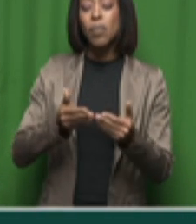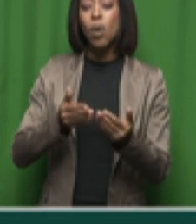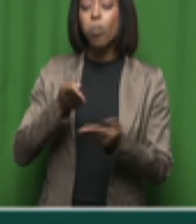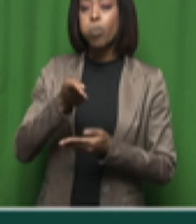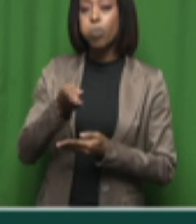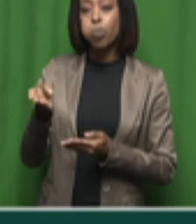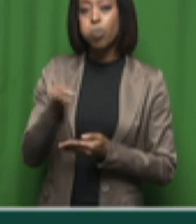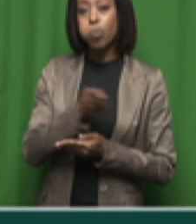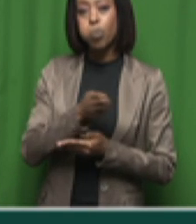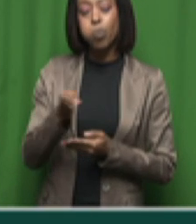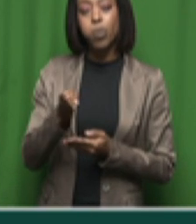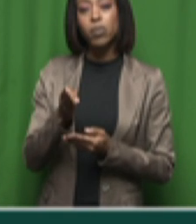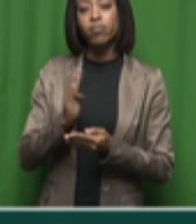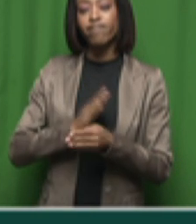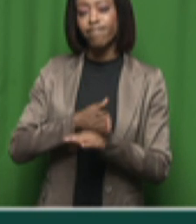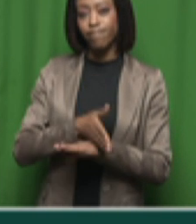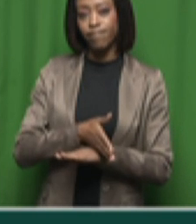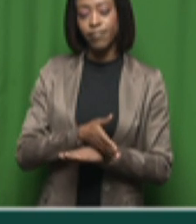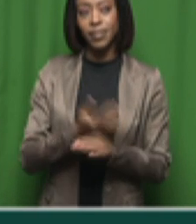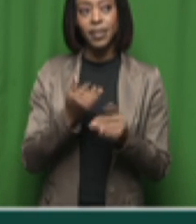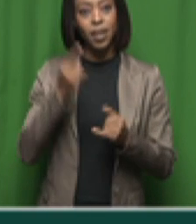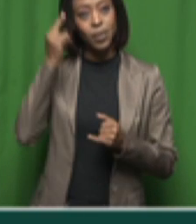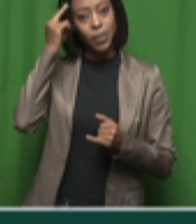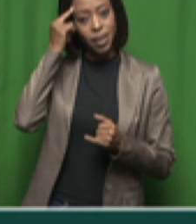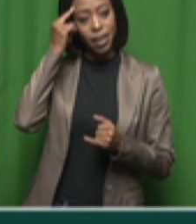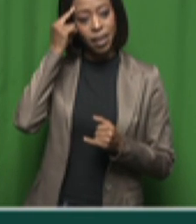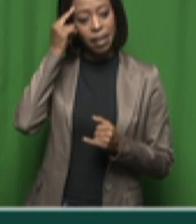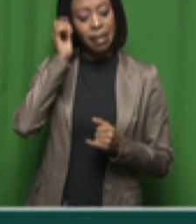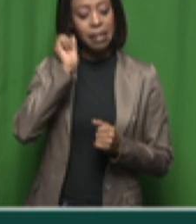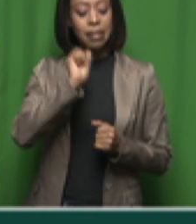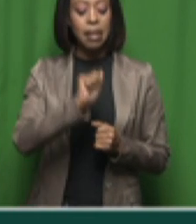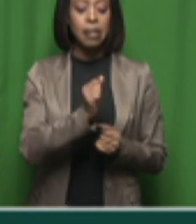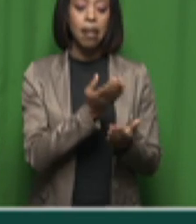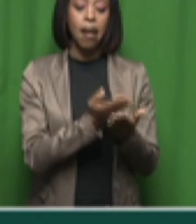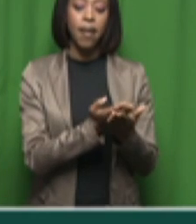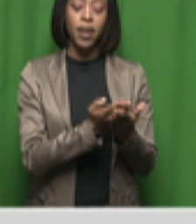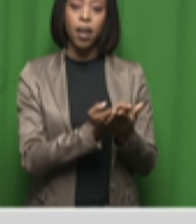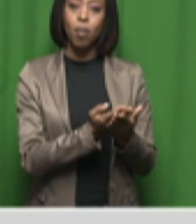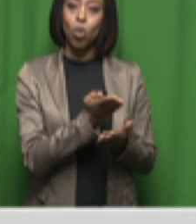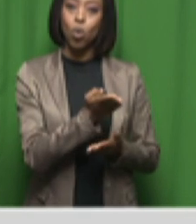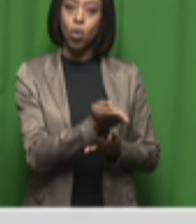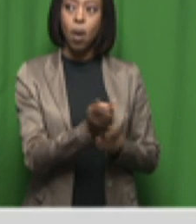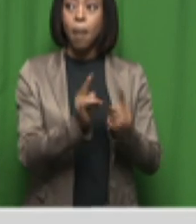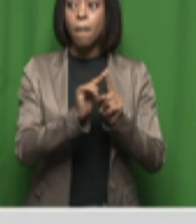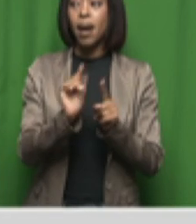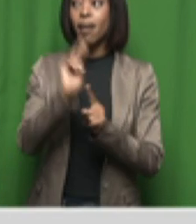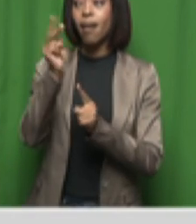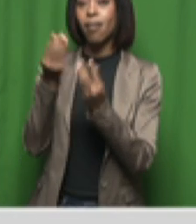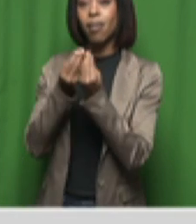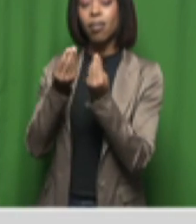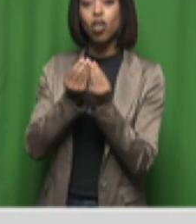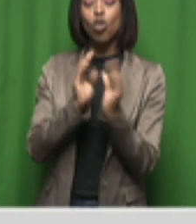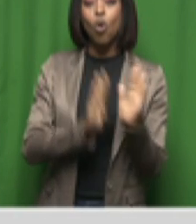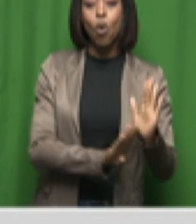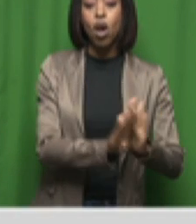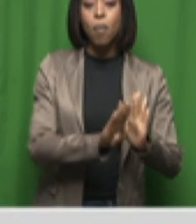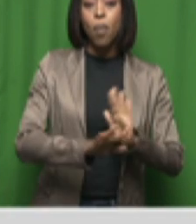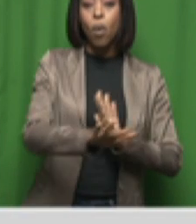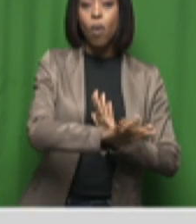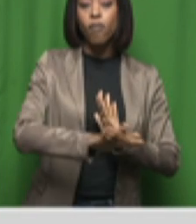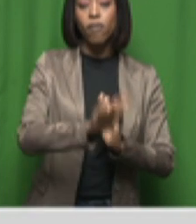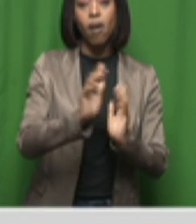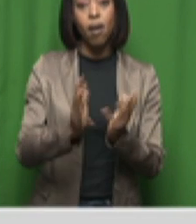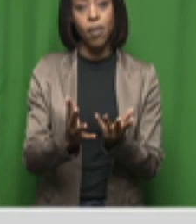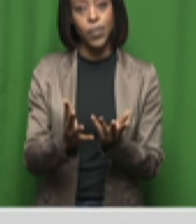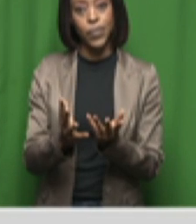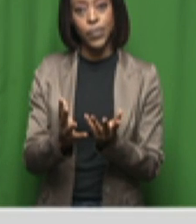years. Yeah. So to think outside of those traditional processes and having to then look at